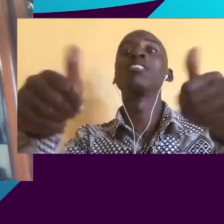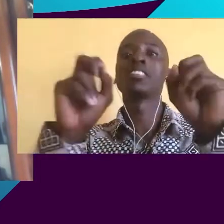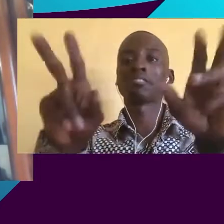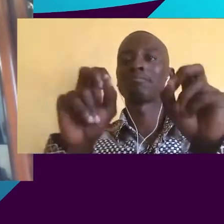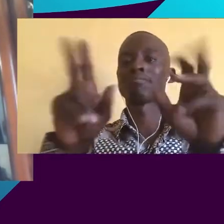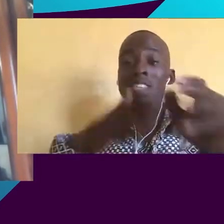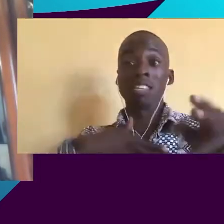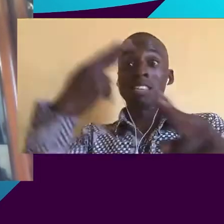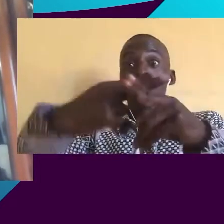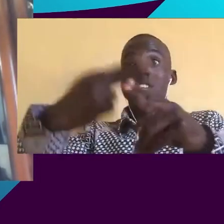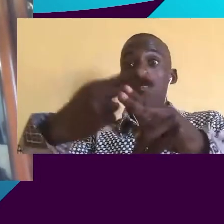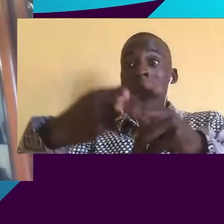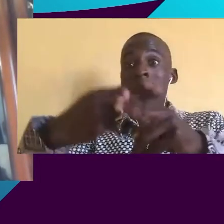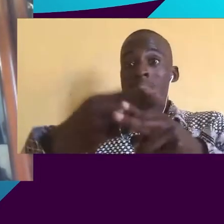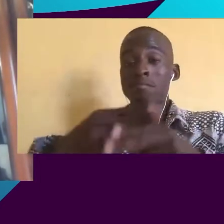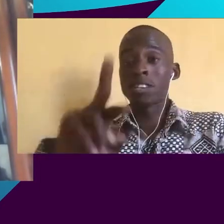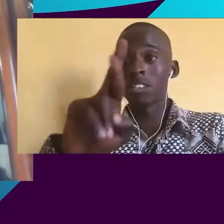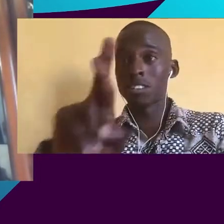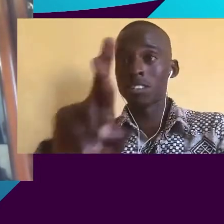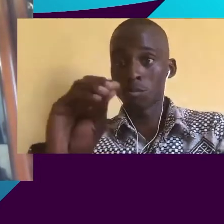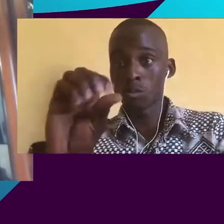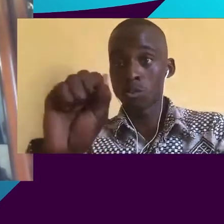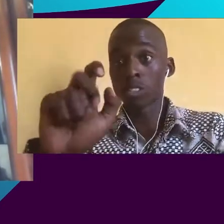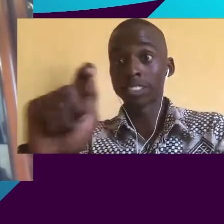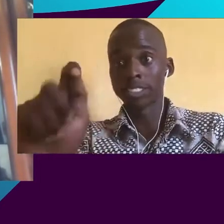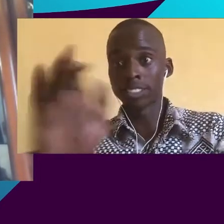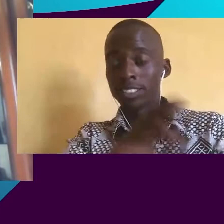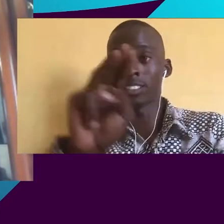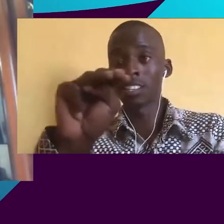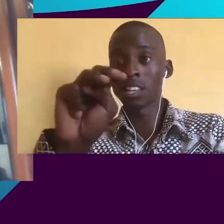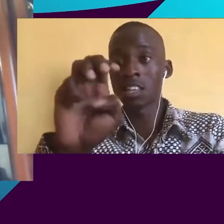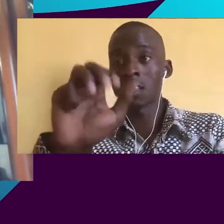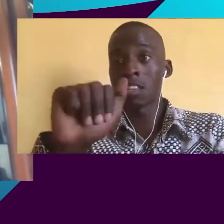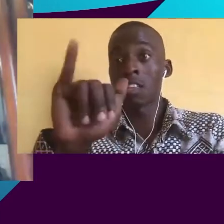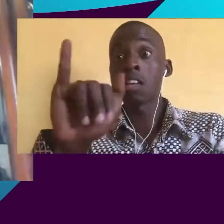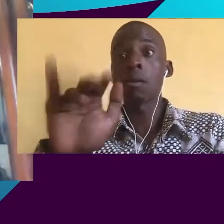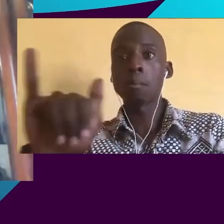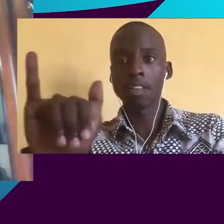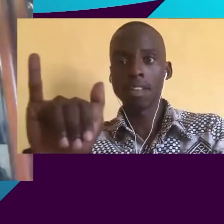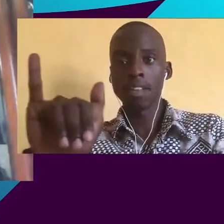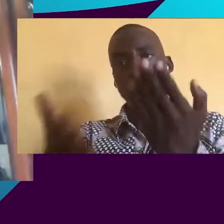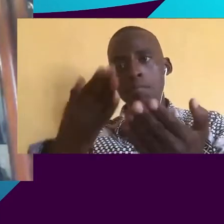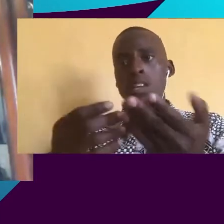Sison Rosette Mayor. And maybe